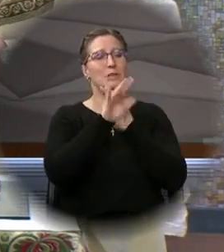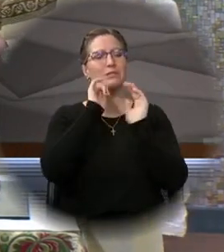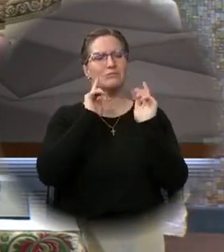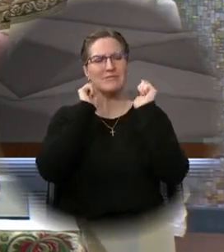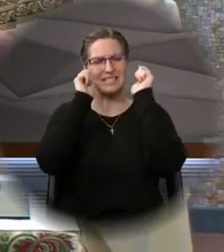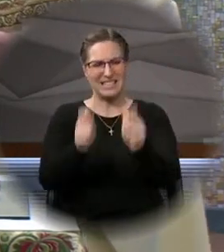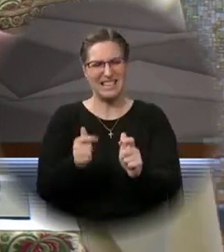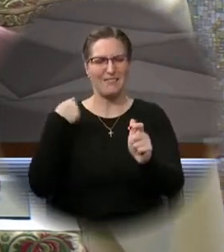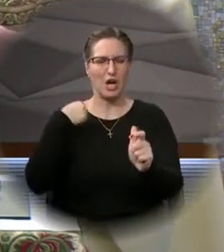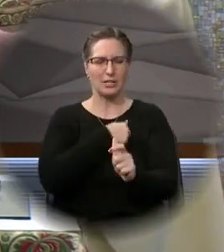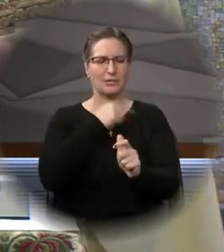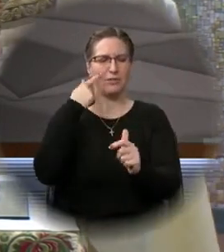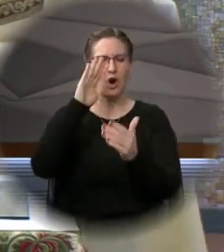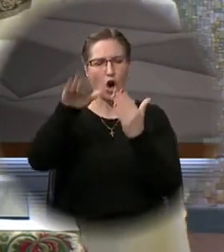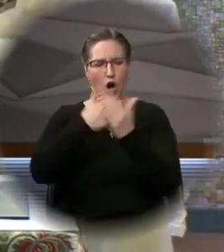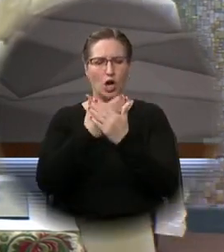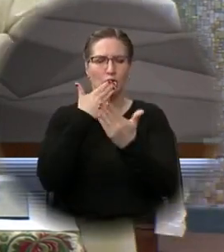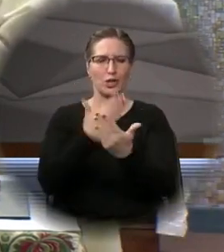is good.